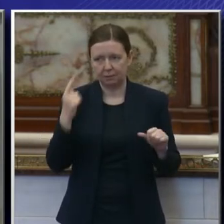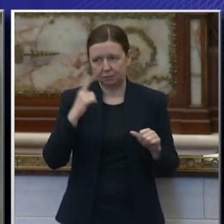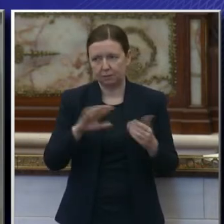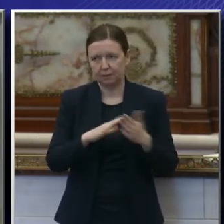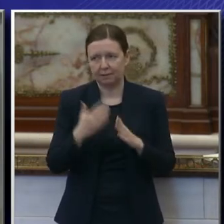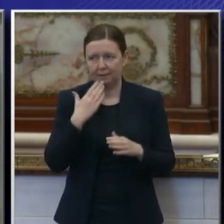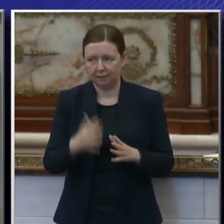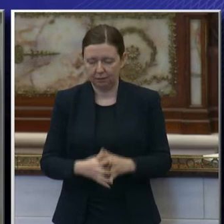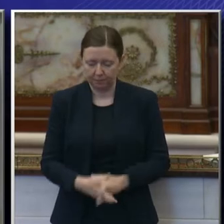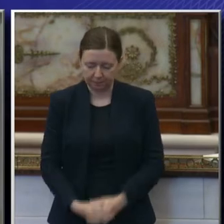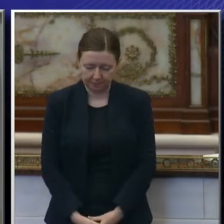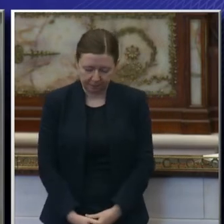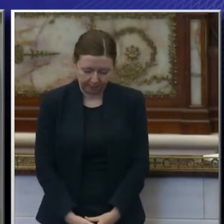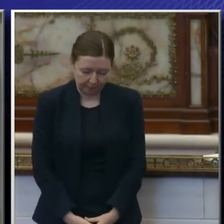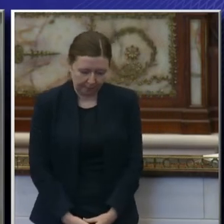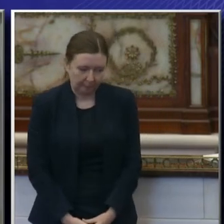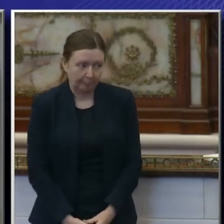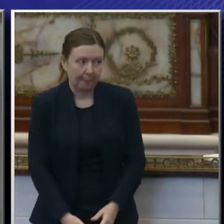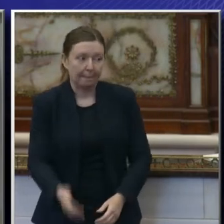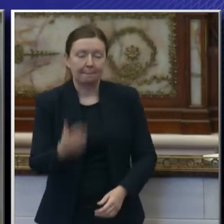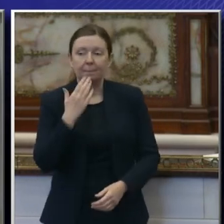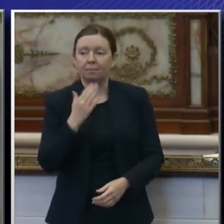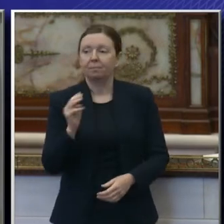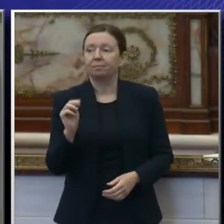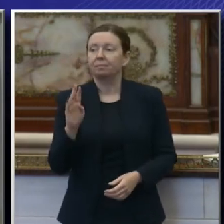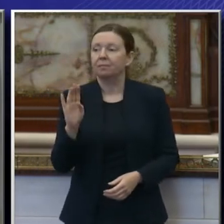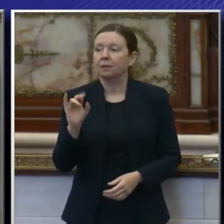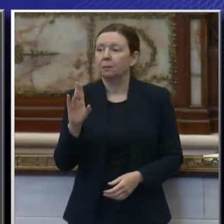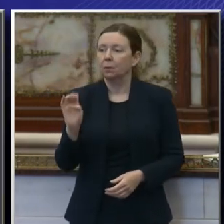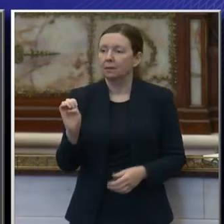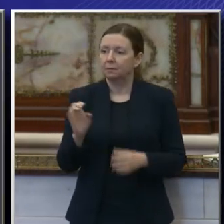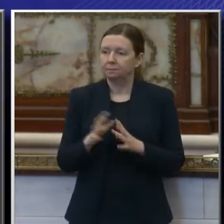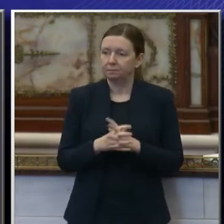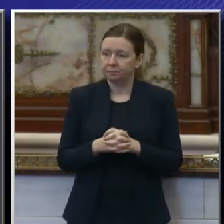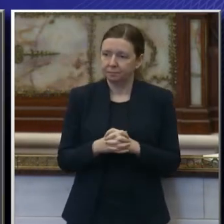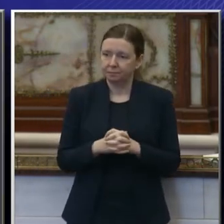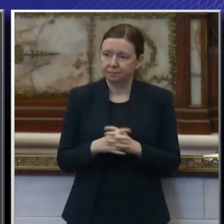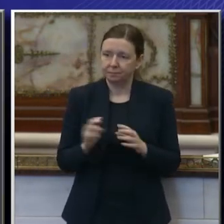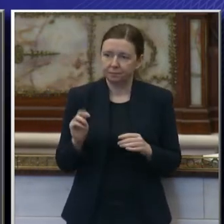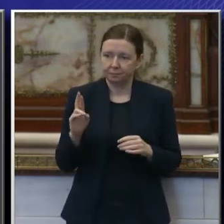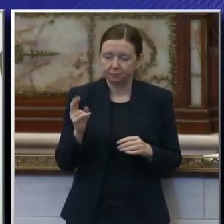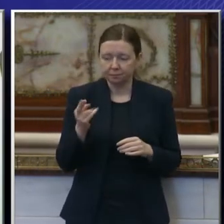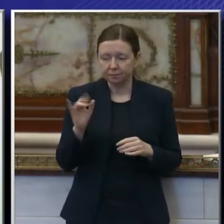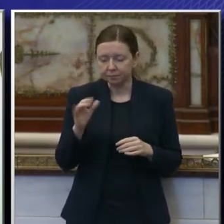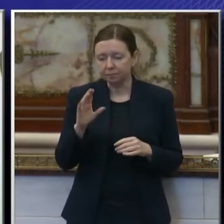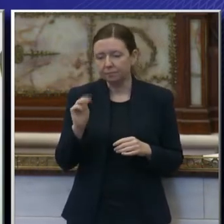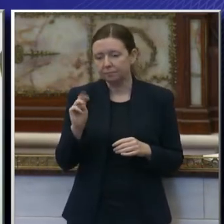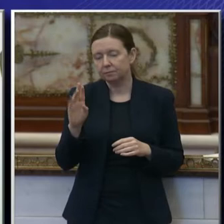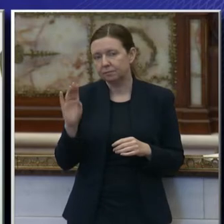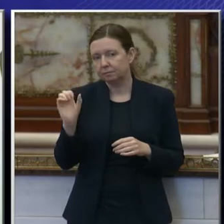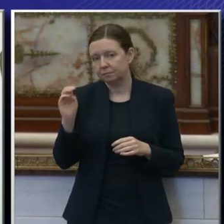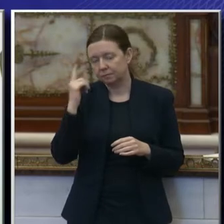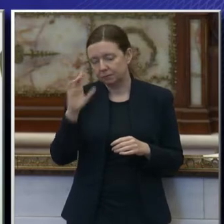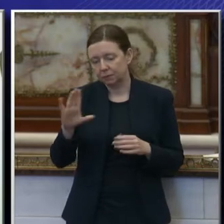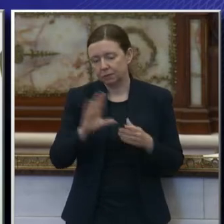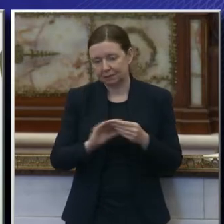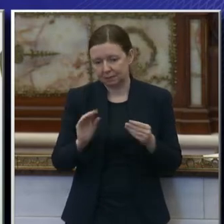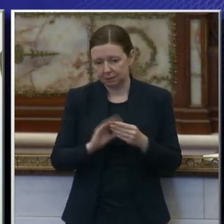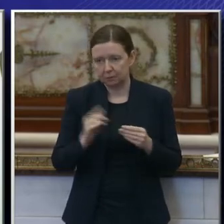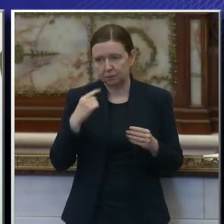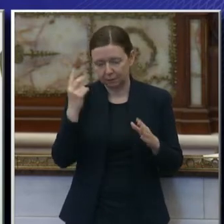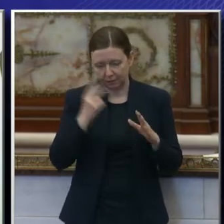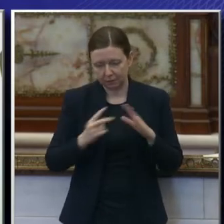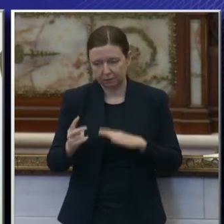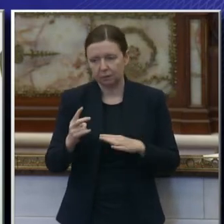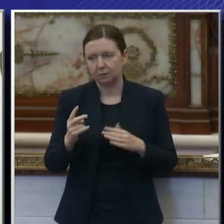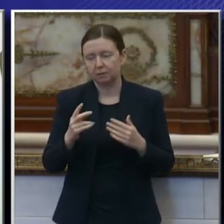city. Thank you, Mr. Boyle and Mr. Gray and Mr. Baum for your testimony. We look forward